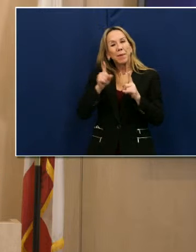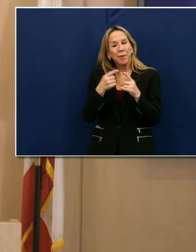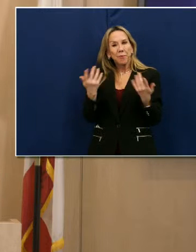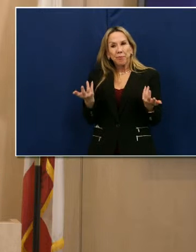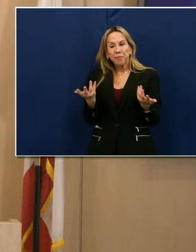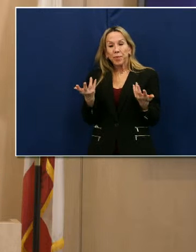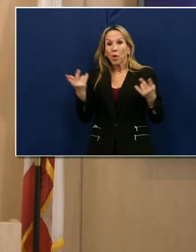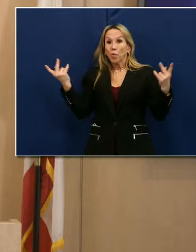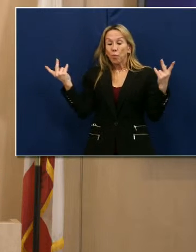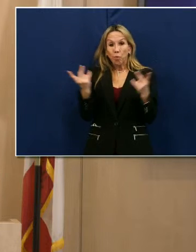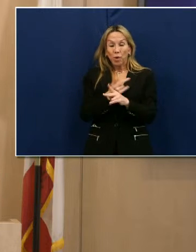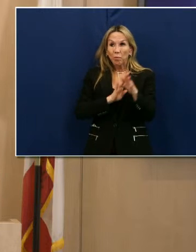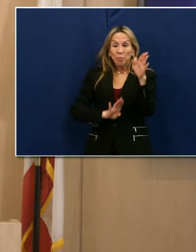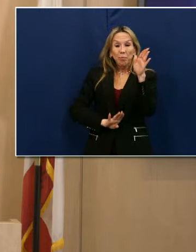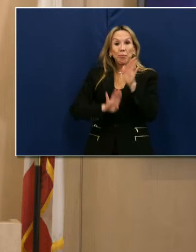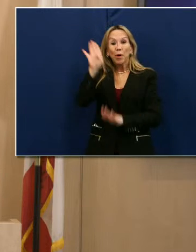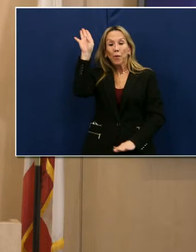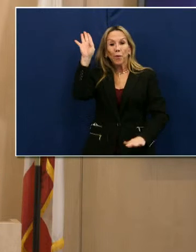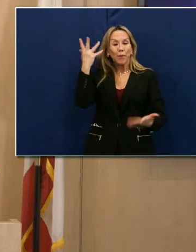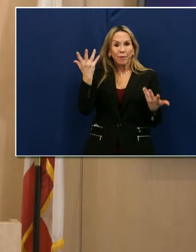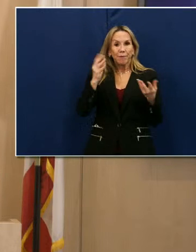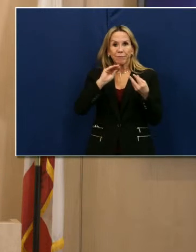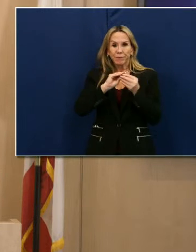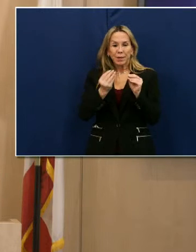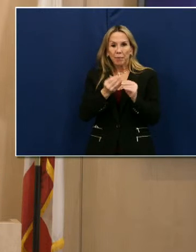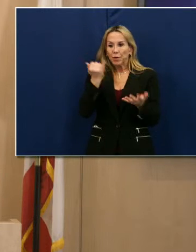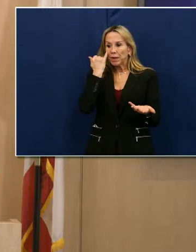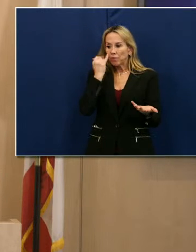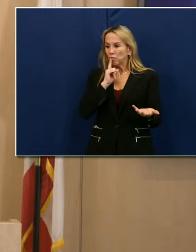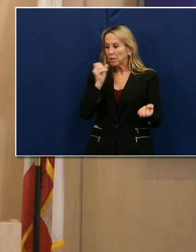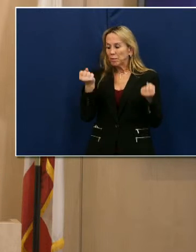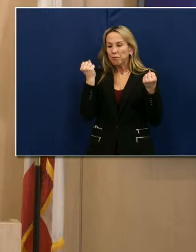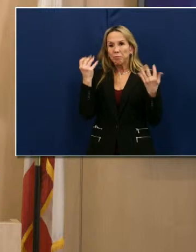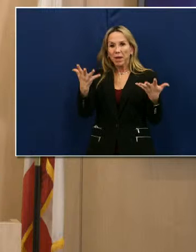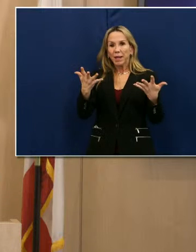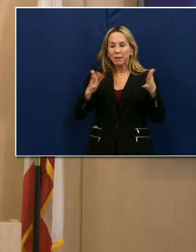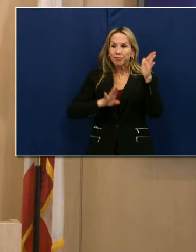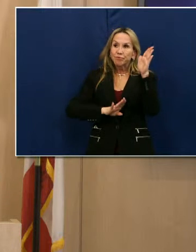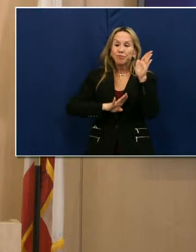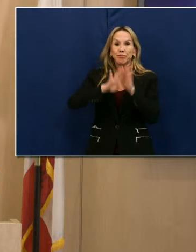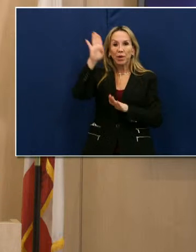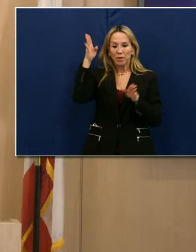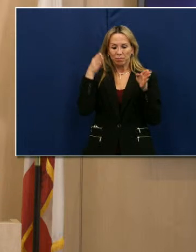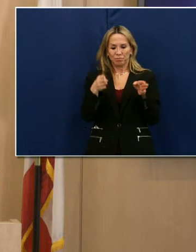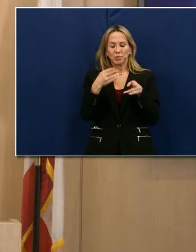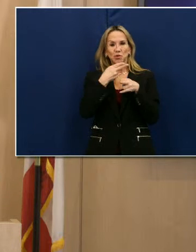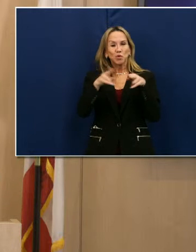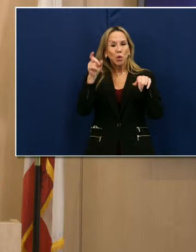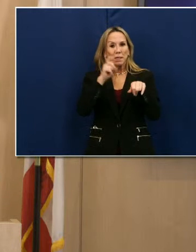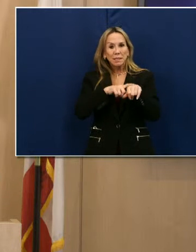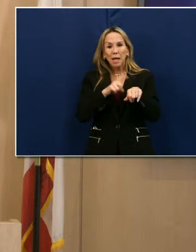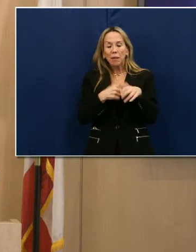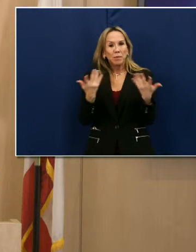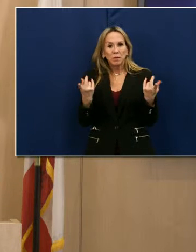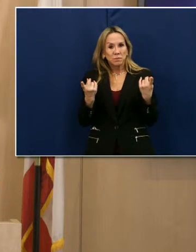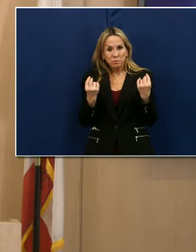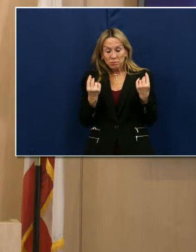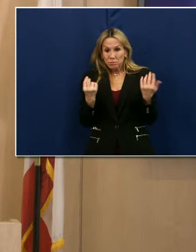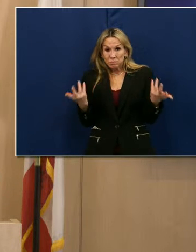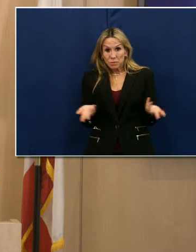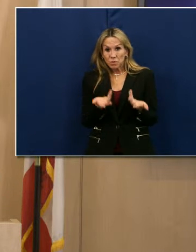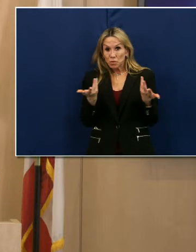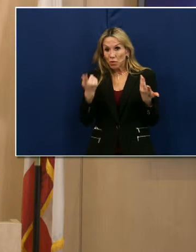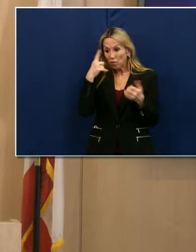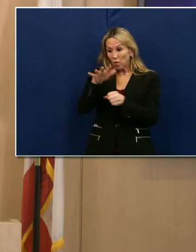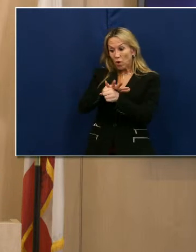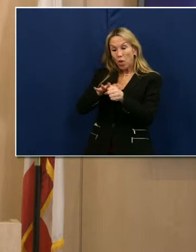know, in the worst case scenario where you have projected an X number of cases in a certain amount of time, would that number of cases force